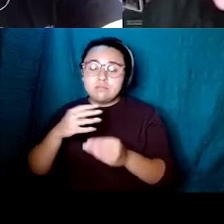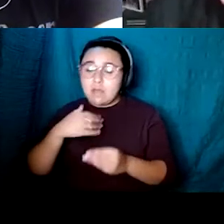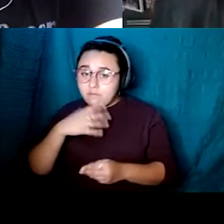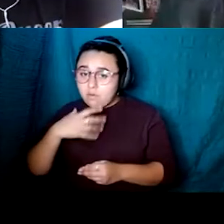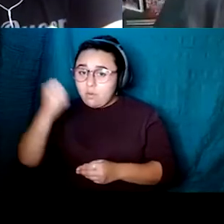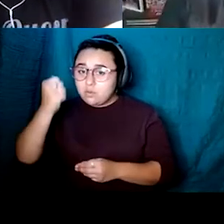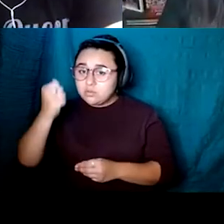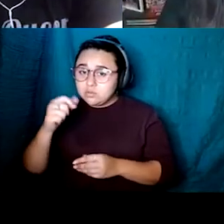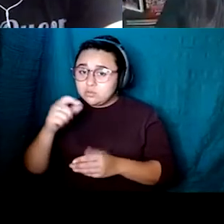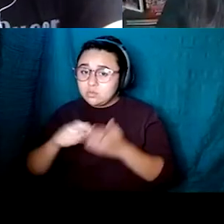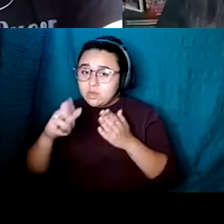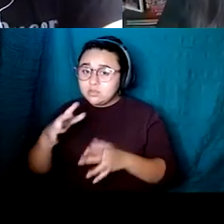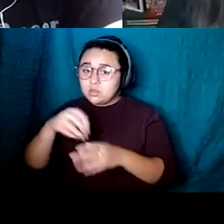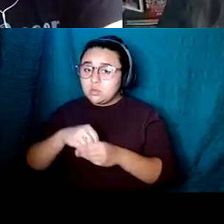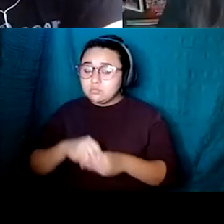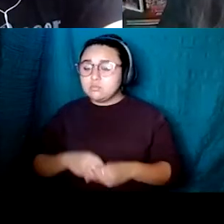included?